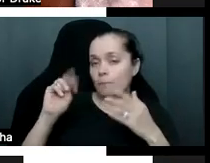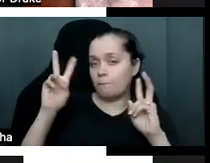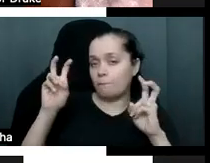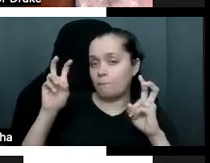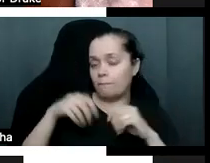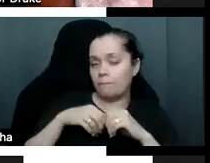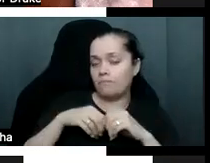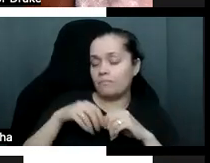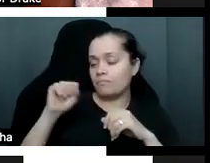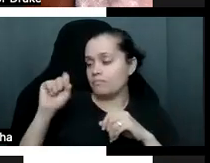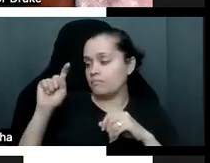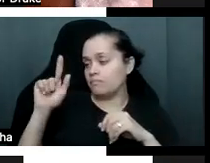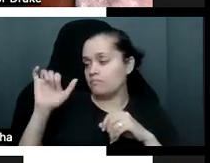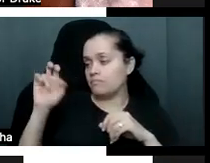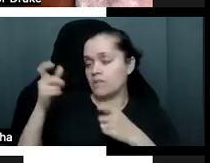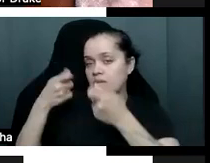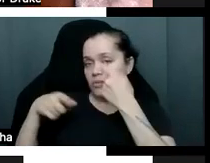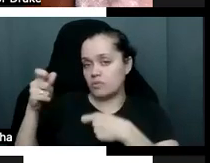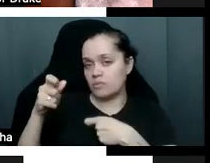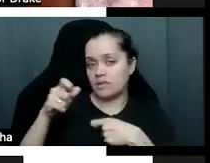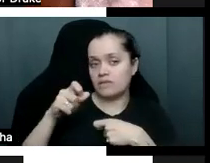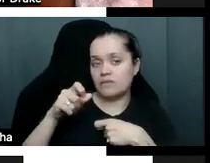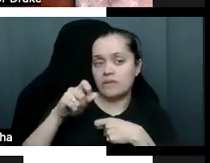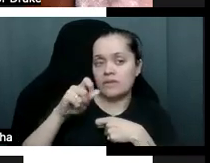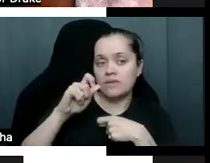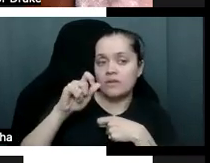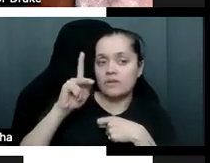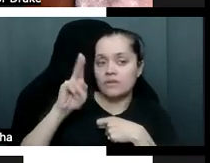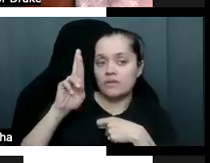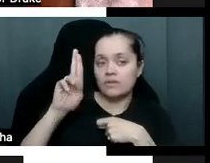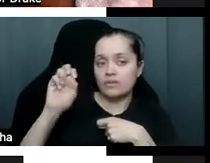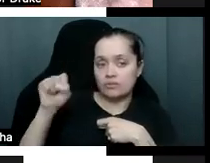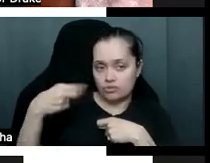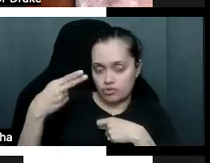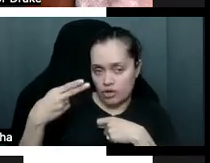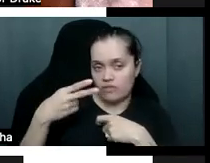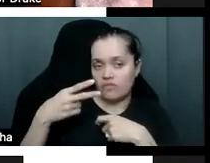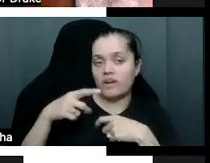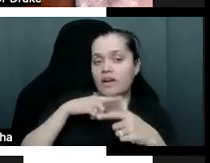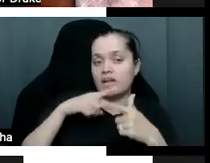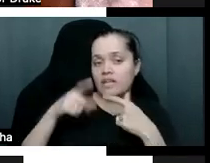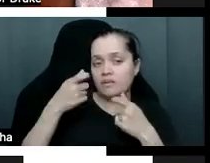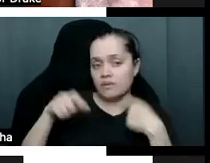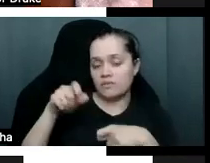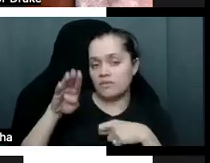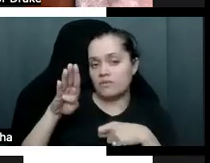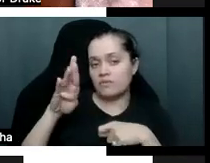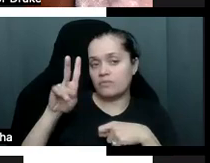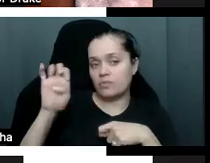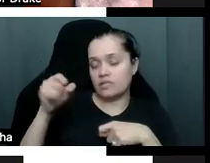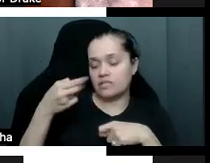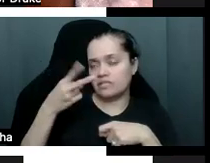Okay, Stalin had long ago been replaced by Khrushchev. Khrushchev, after a number of years, had been replaced by Brezhnev.